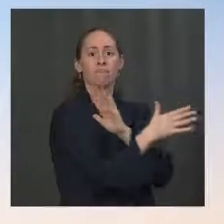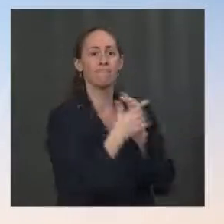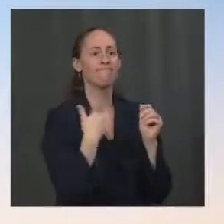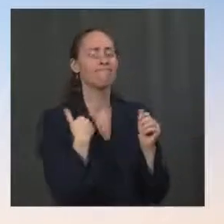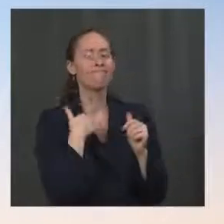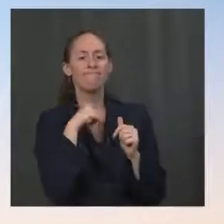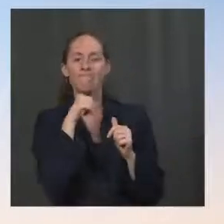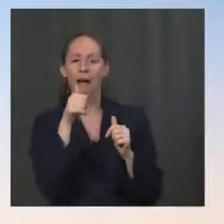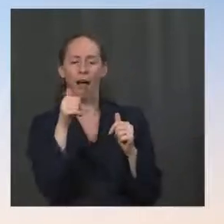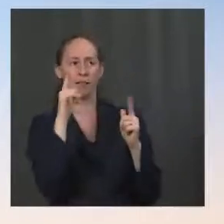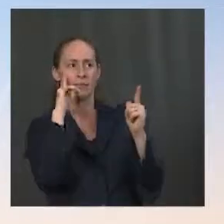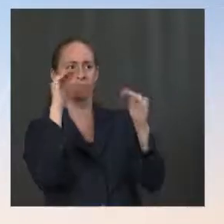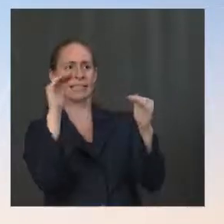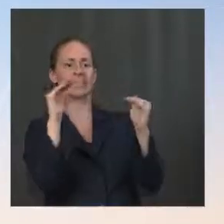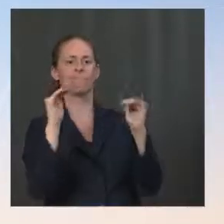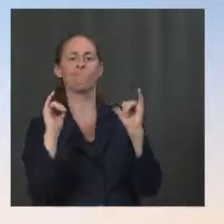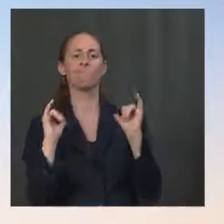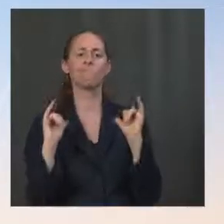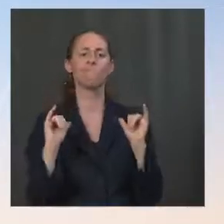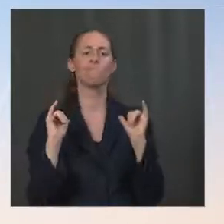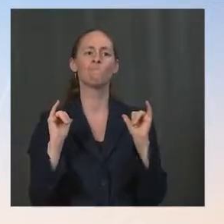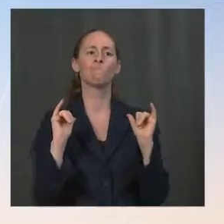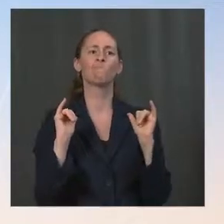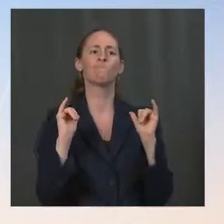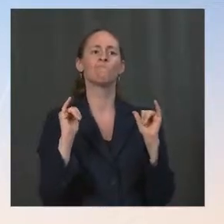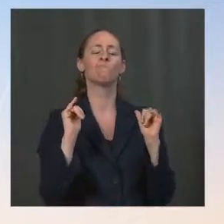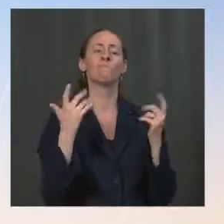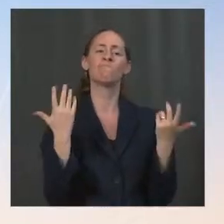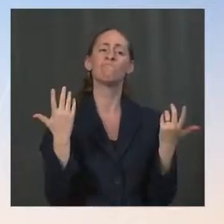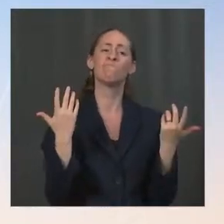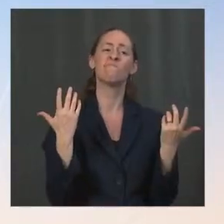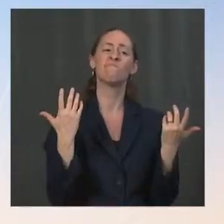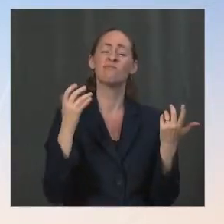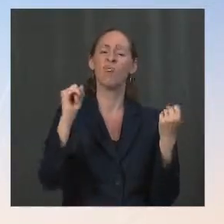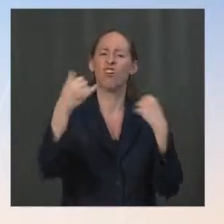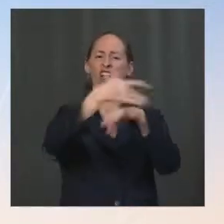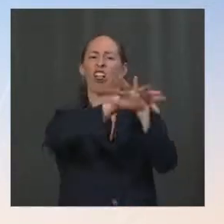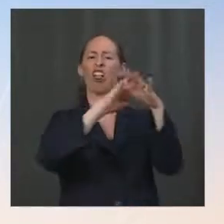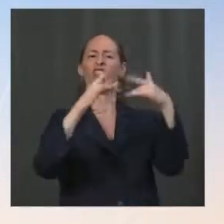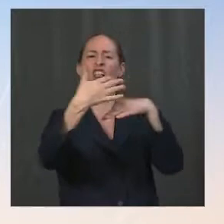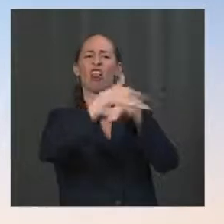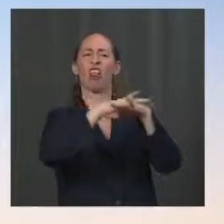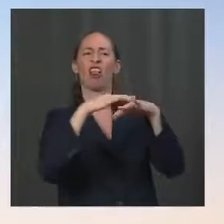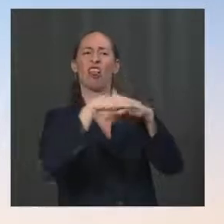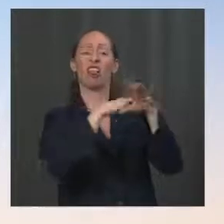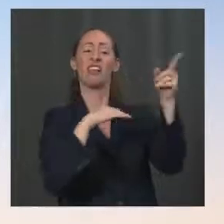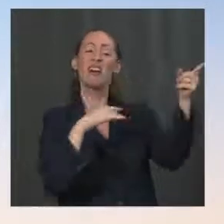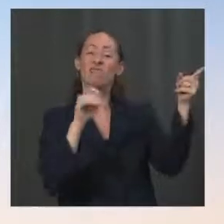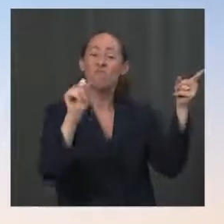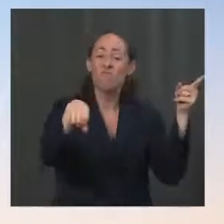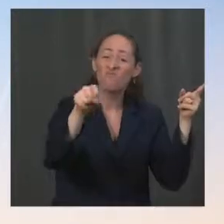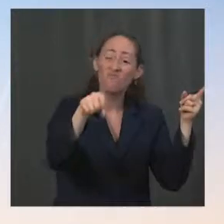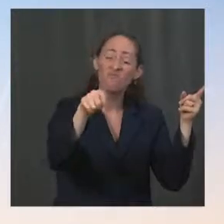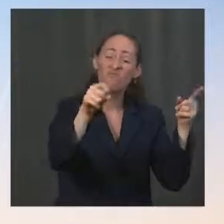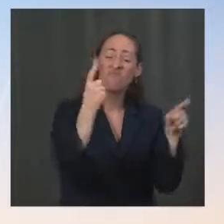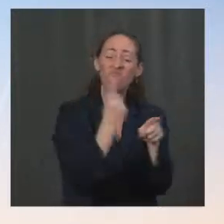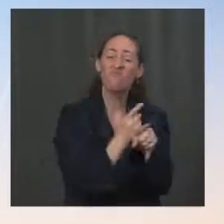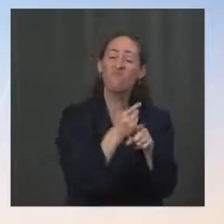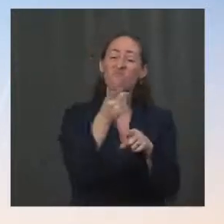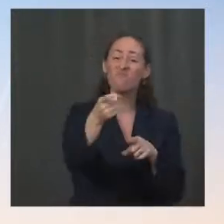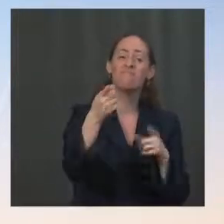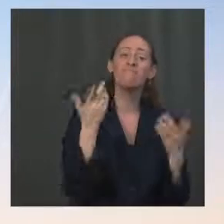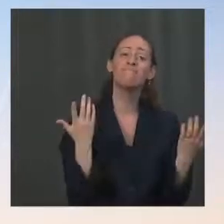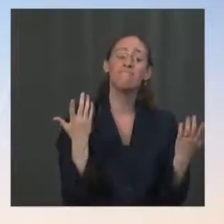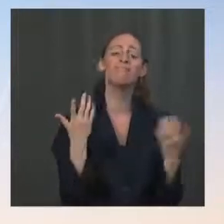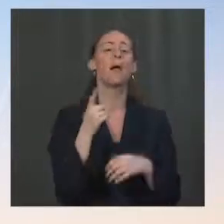result of that all happening, we saw a chaotic situation just 2 weeks ago. So you can always, my point in the response to the question